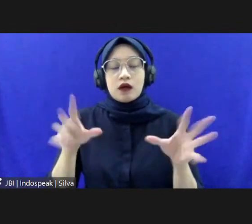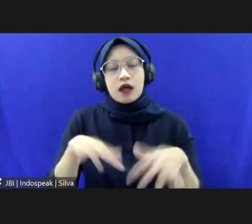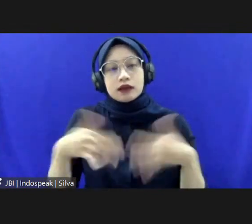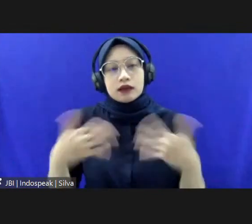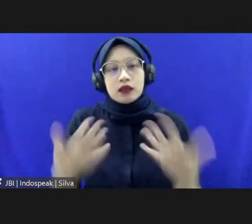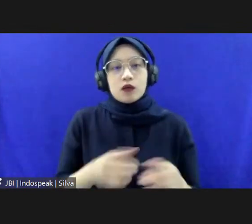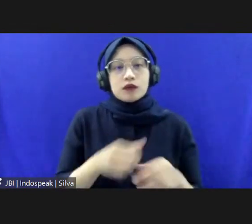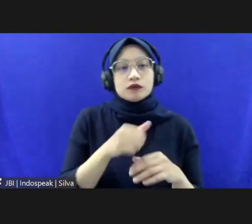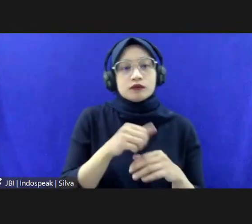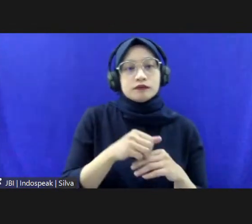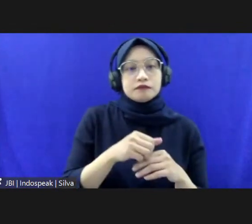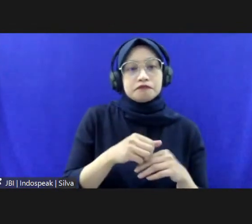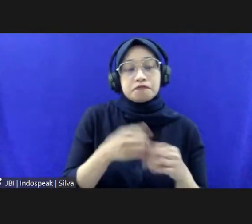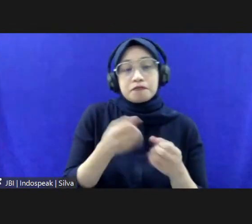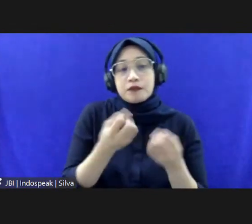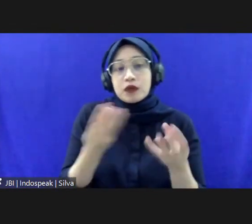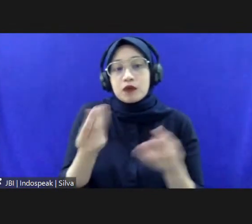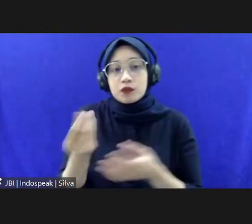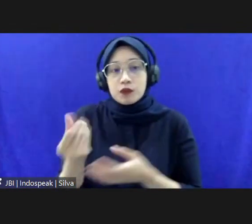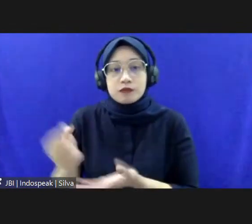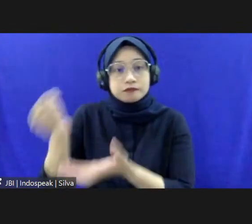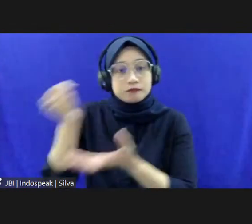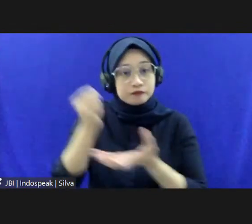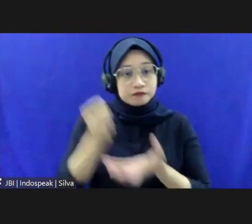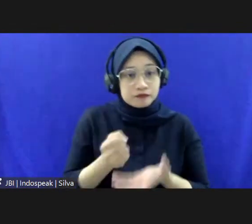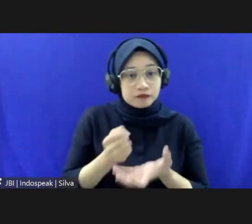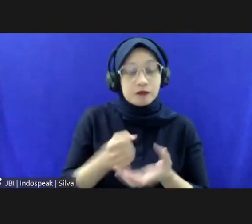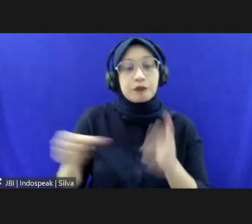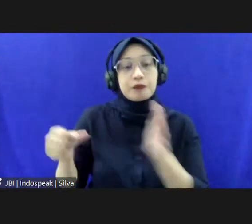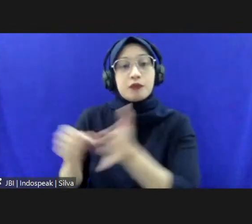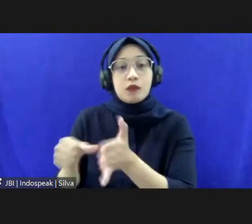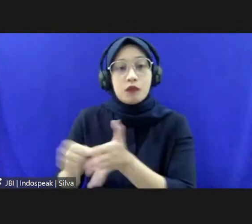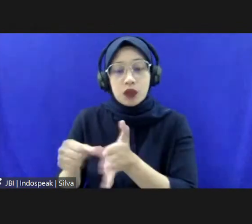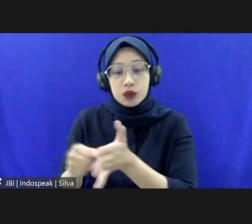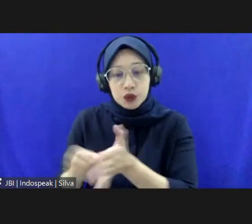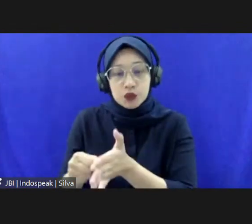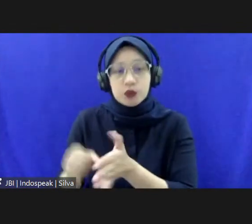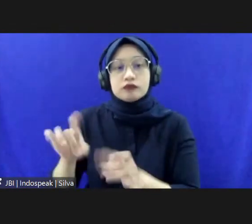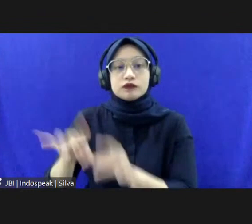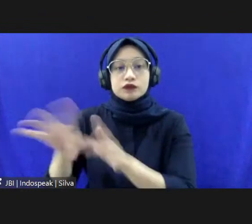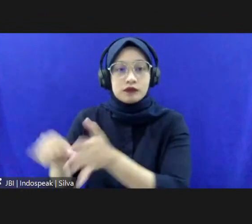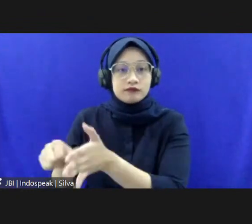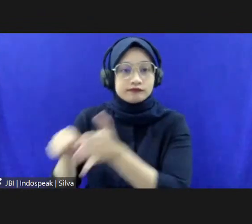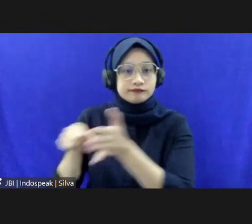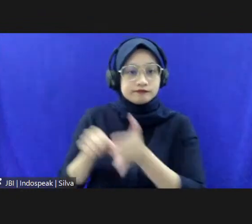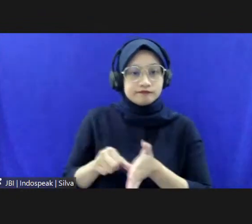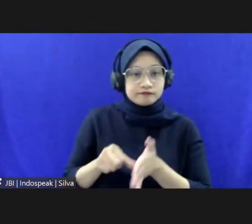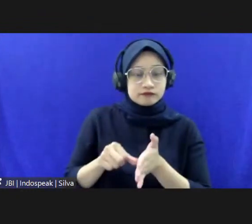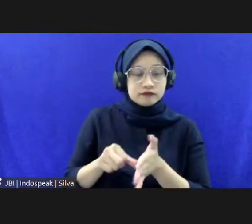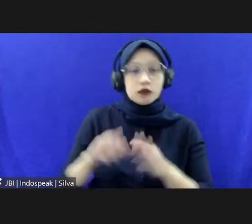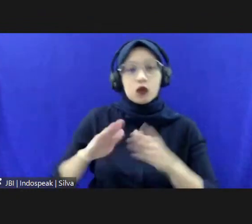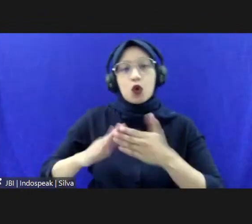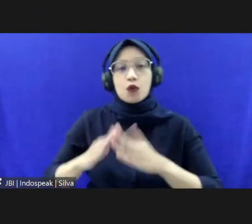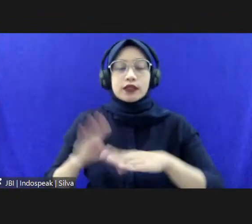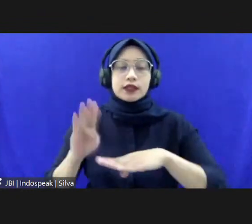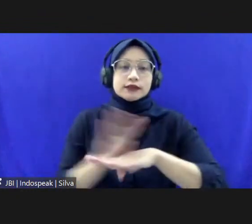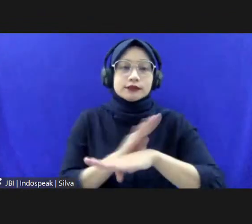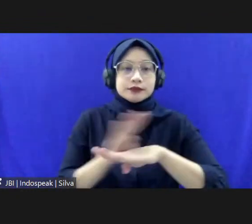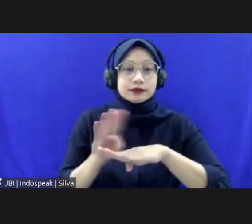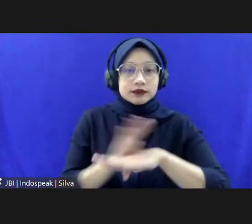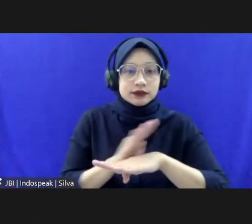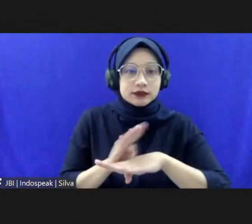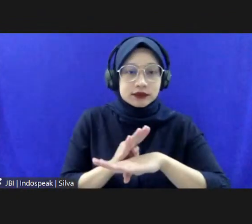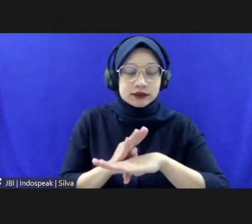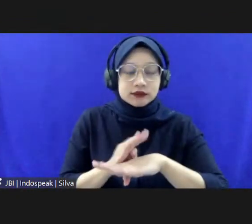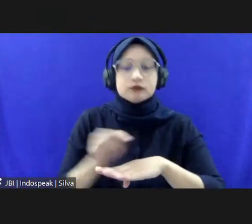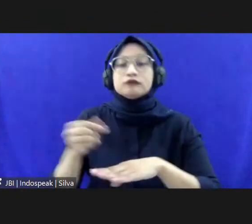same figure has also been demonstrated by the Australian business community, who have taken up the opportunity to